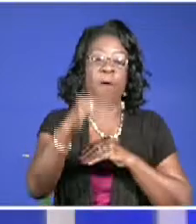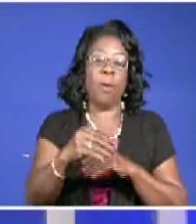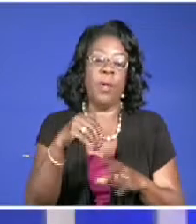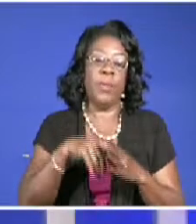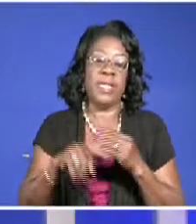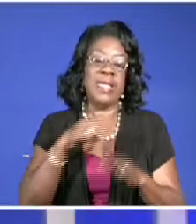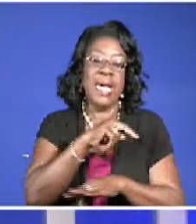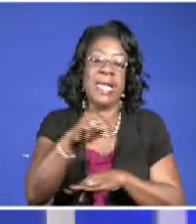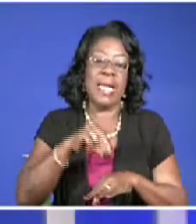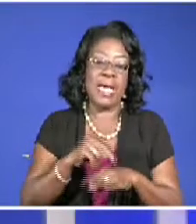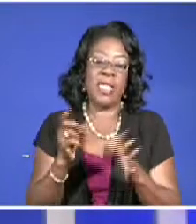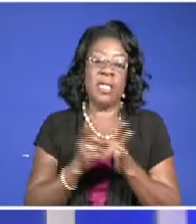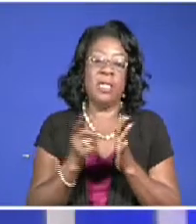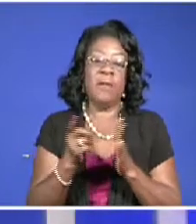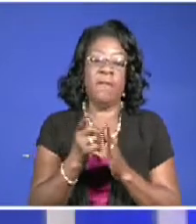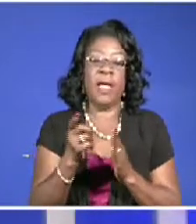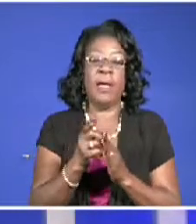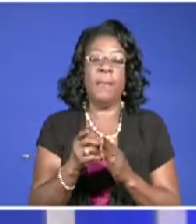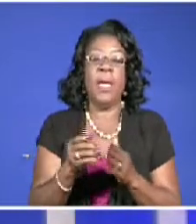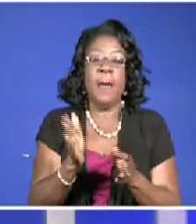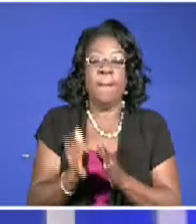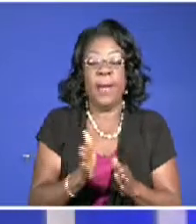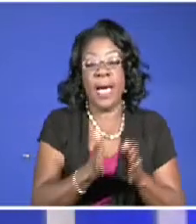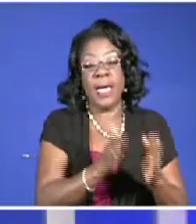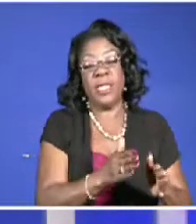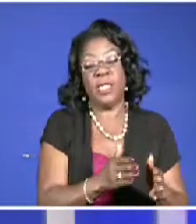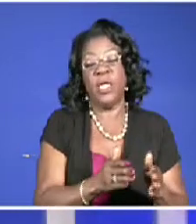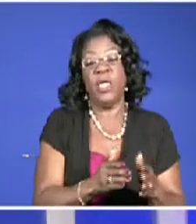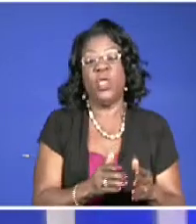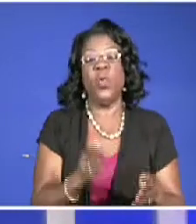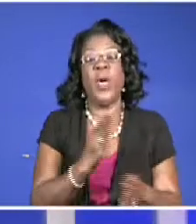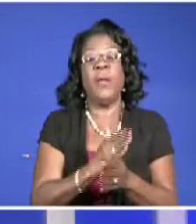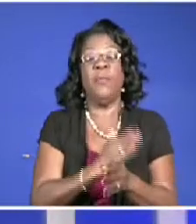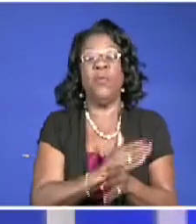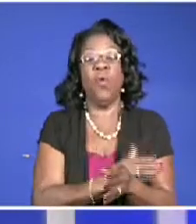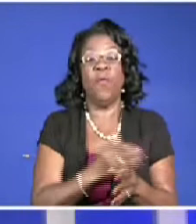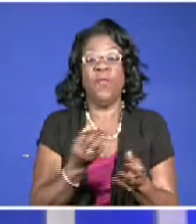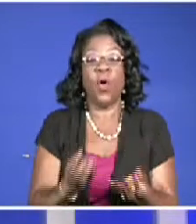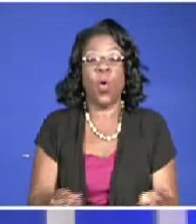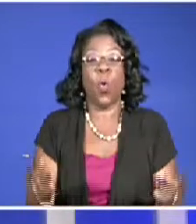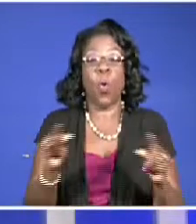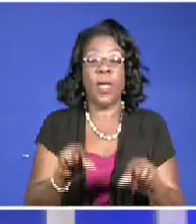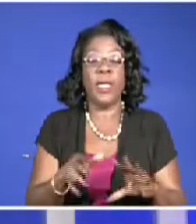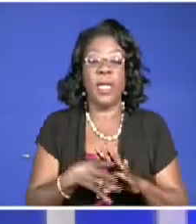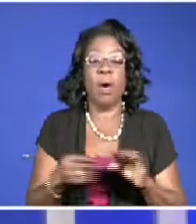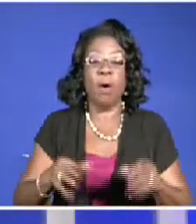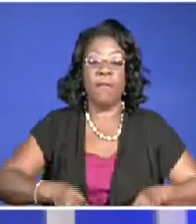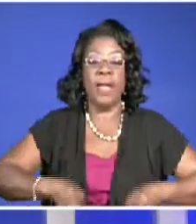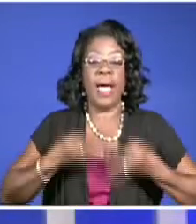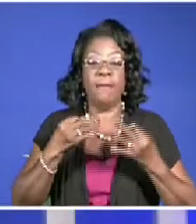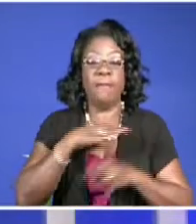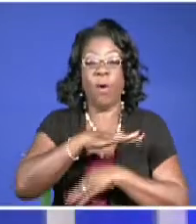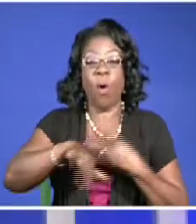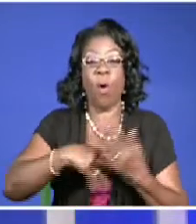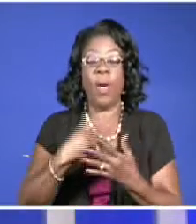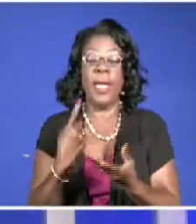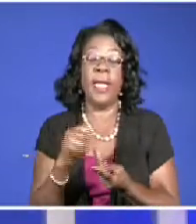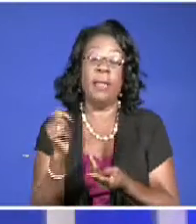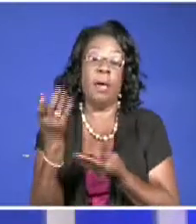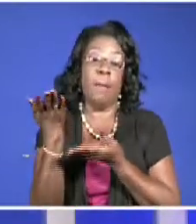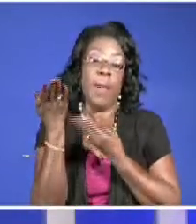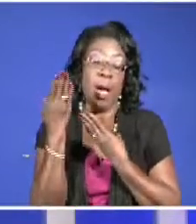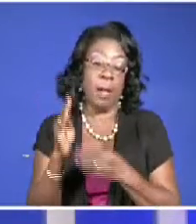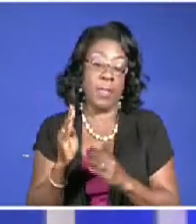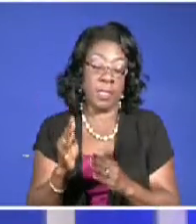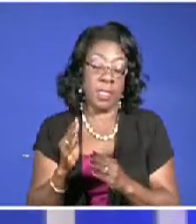development agenda to enhance the quality of life for all in the Bahamas in a manner that is in line with sustainable development goals. He